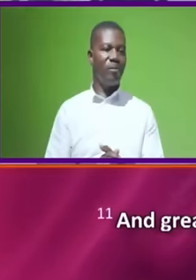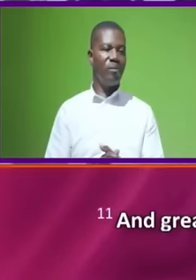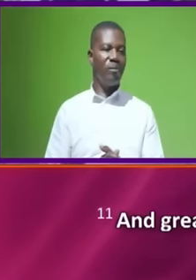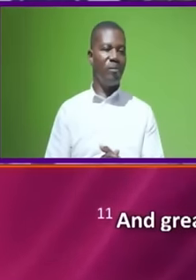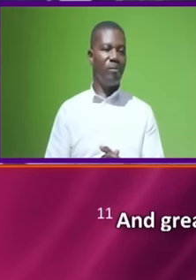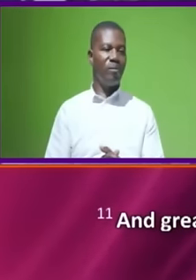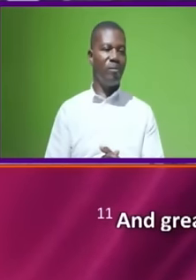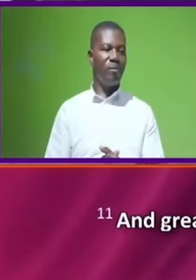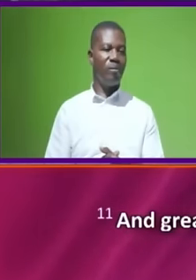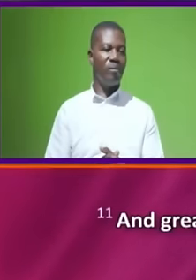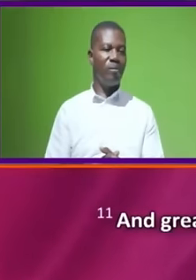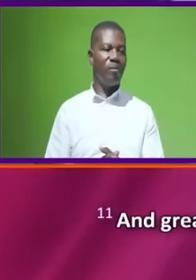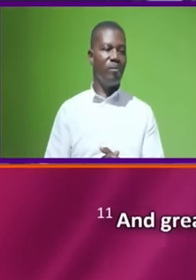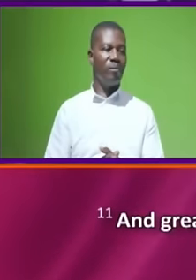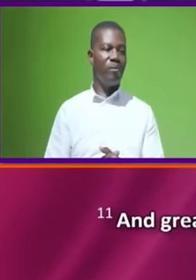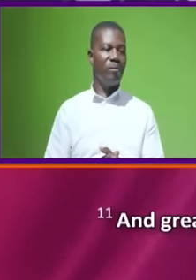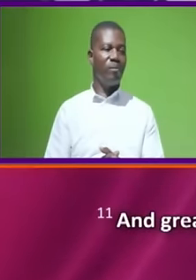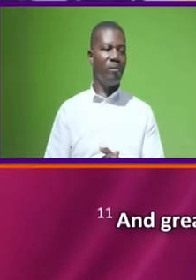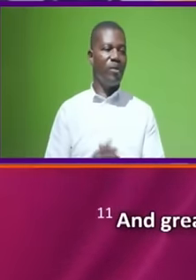So